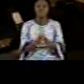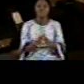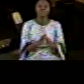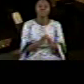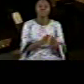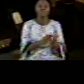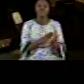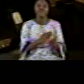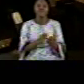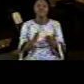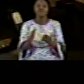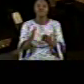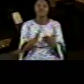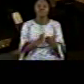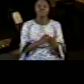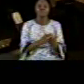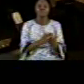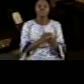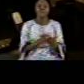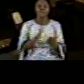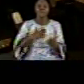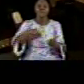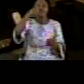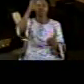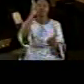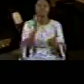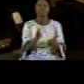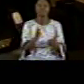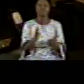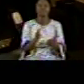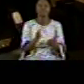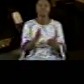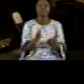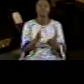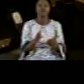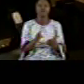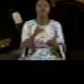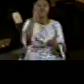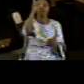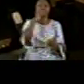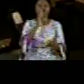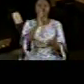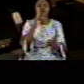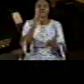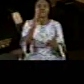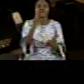darkness, my God, that is who you